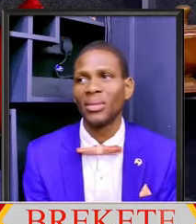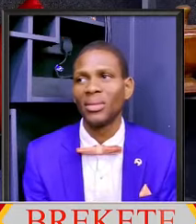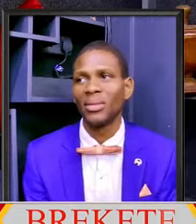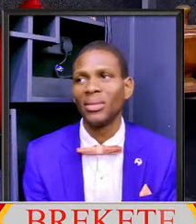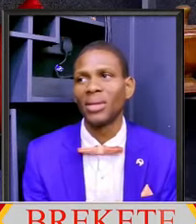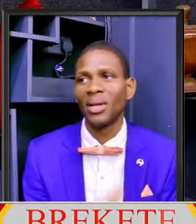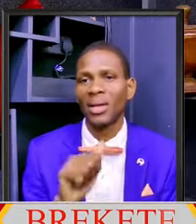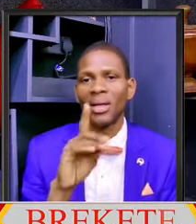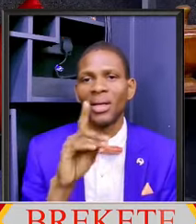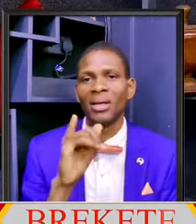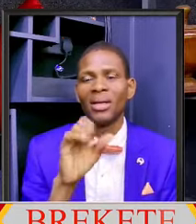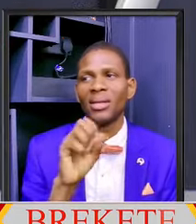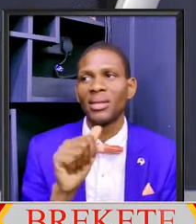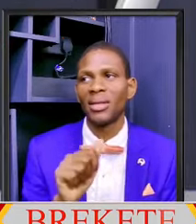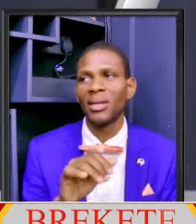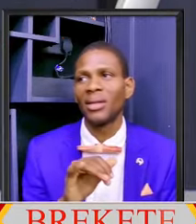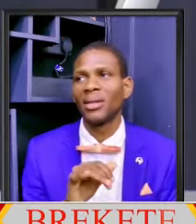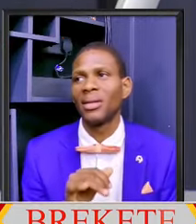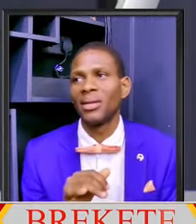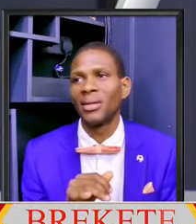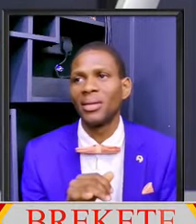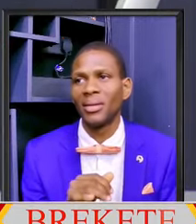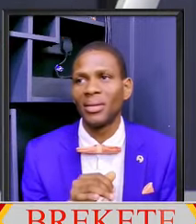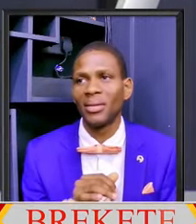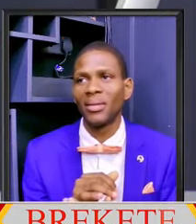That is it.